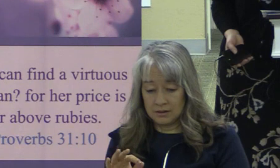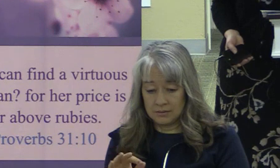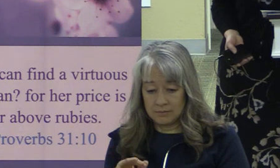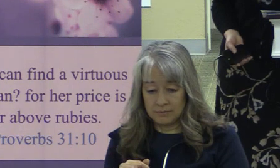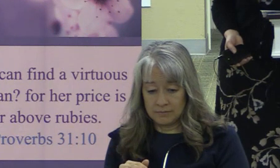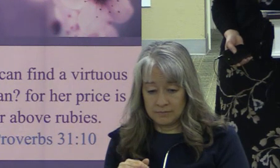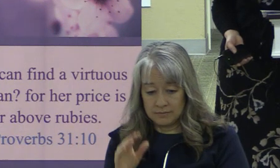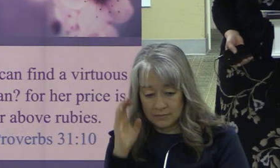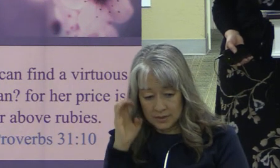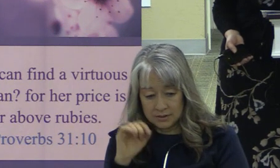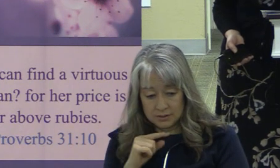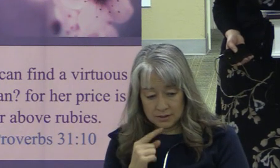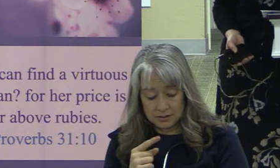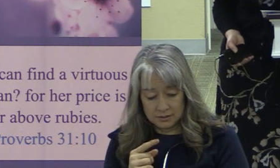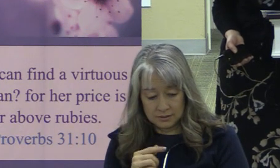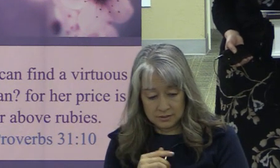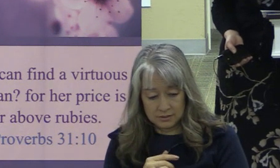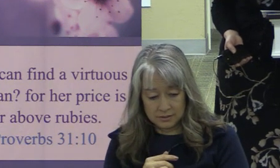139, he says,